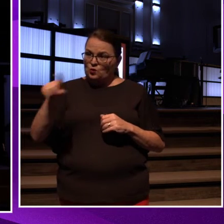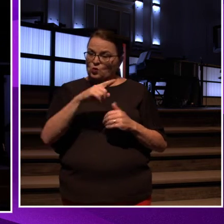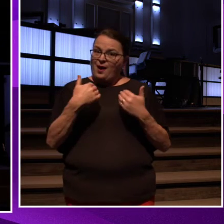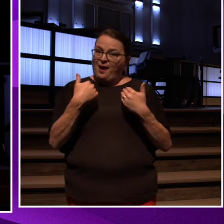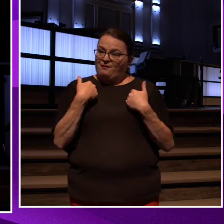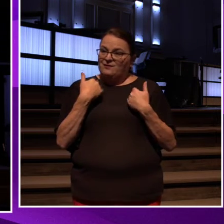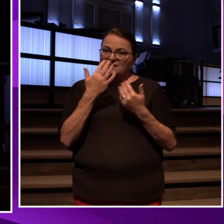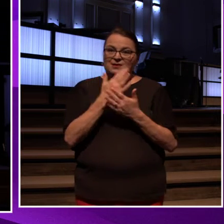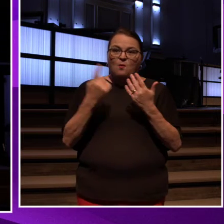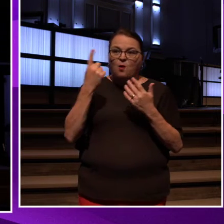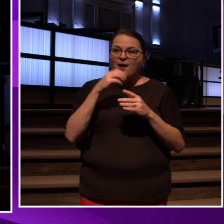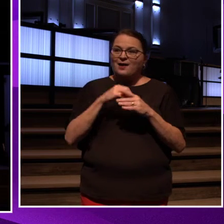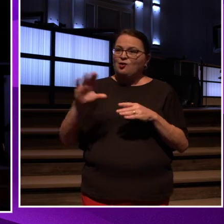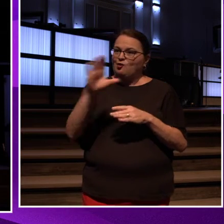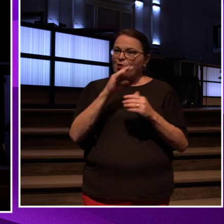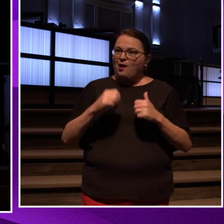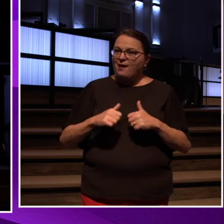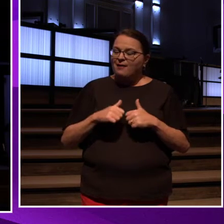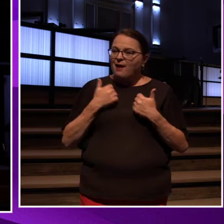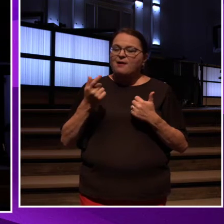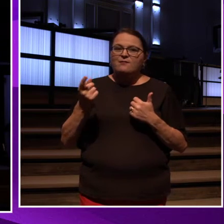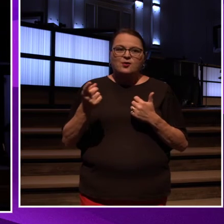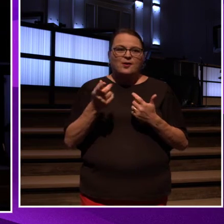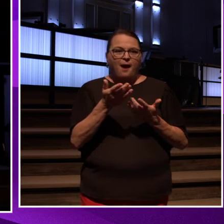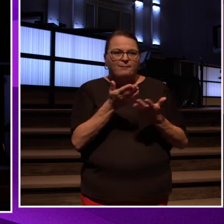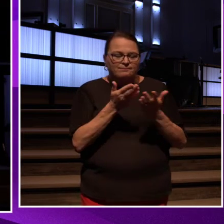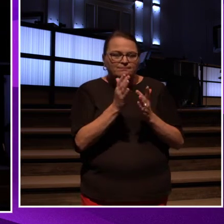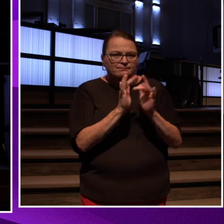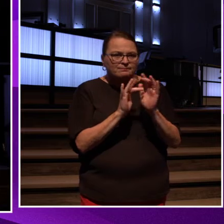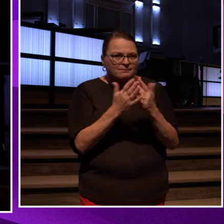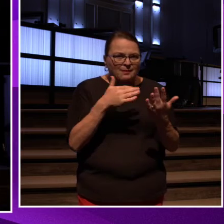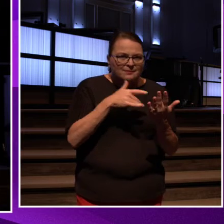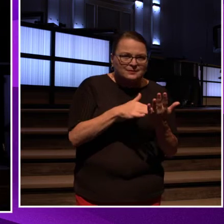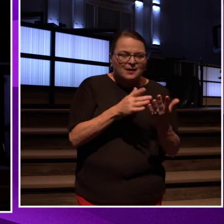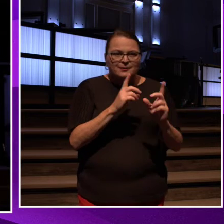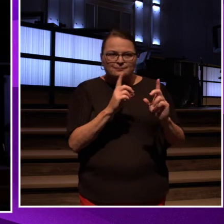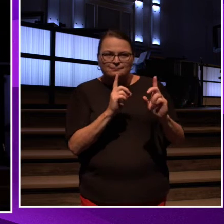you've invested in and mentored and discipled.